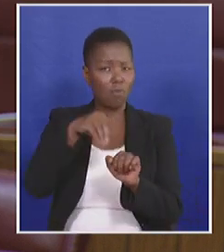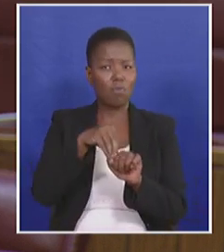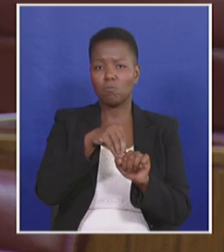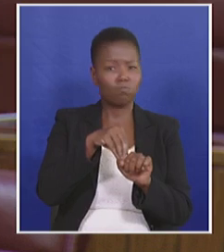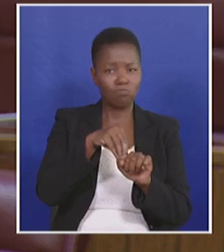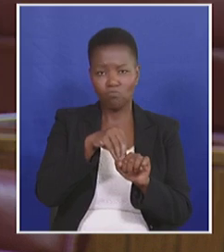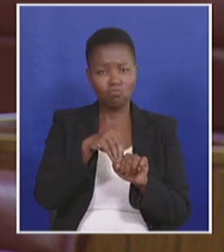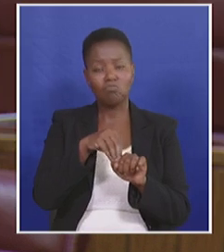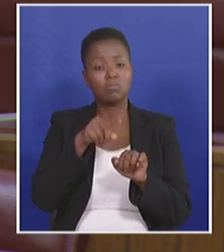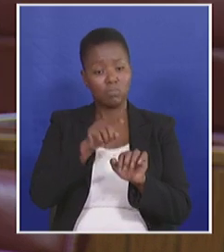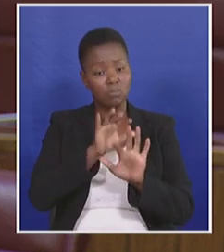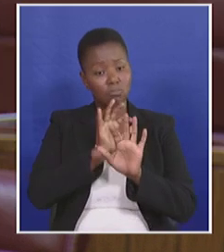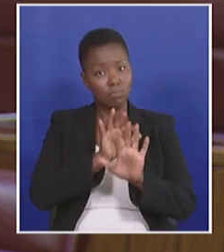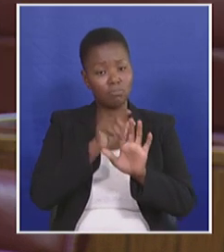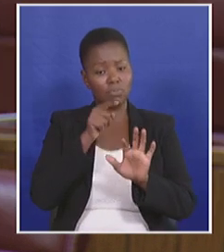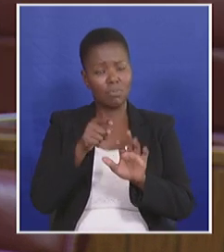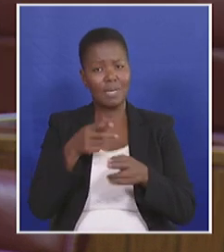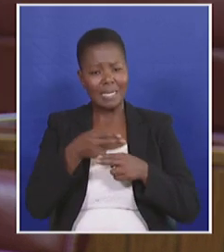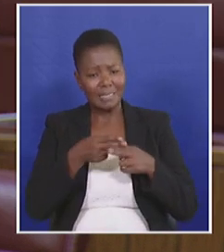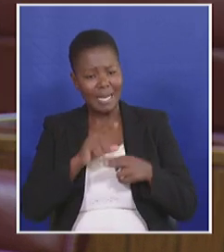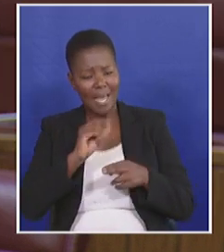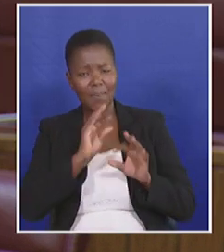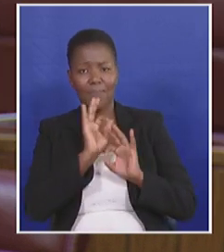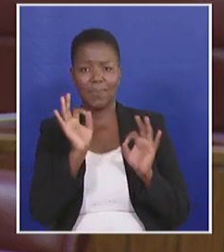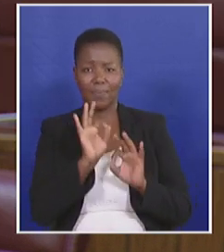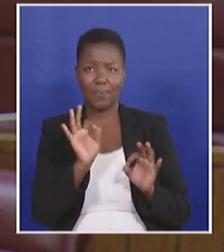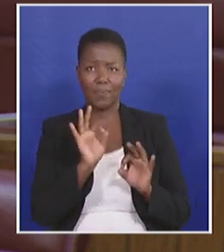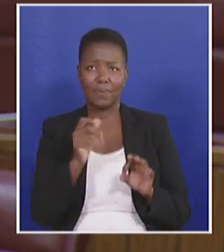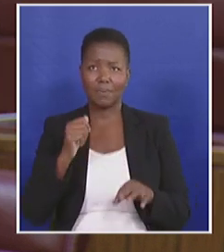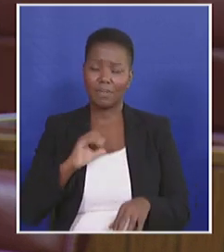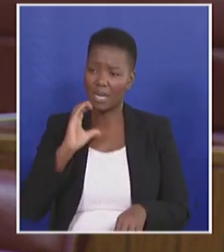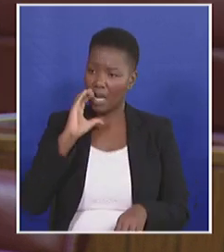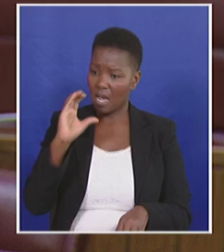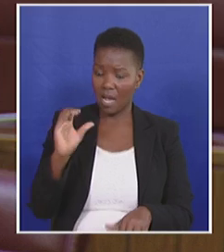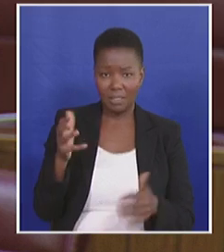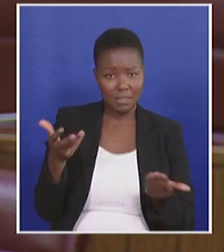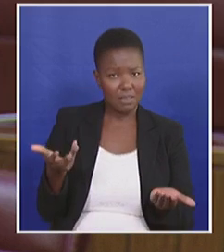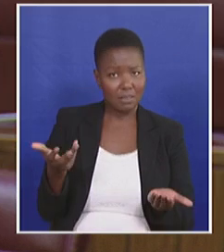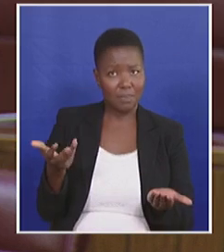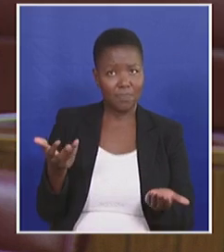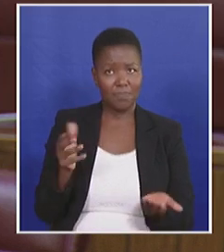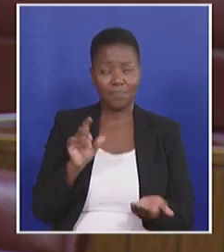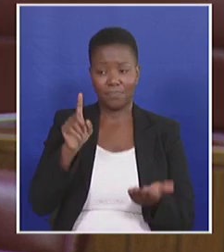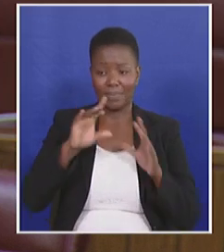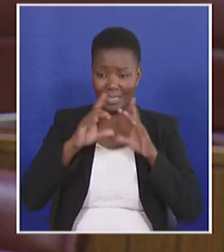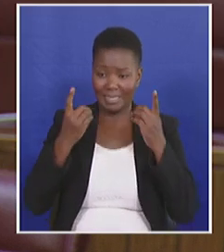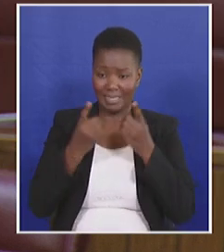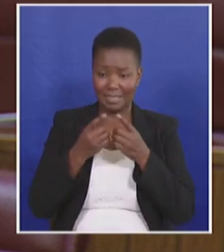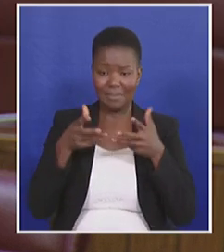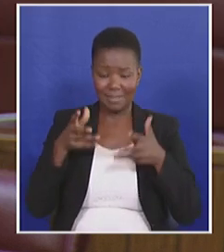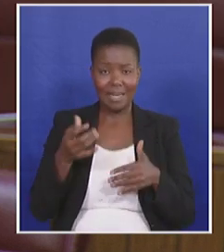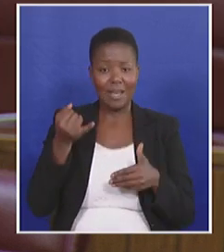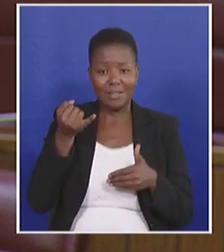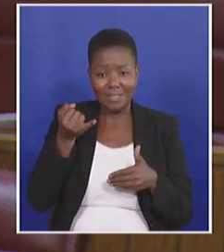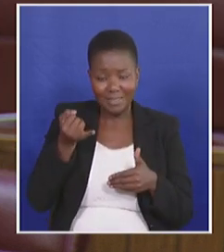protesters were not armed. So my question is to you. Are you saying, as the department, you are still